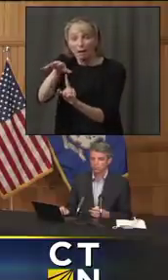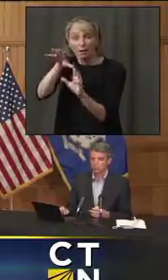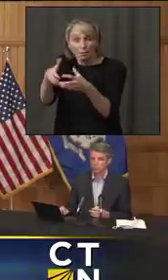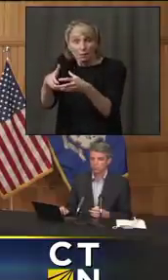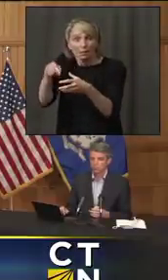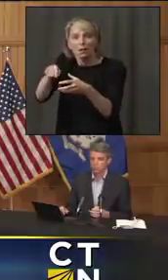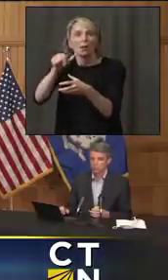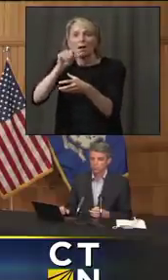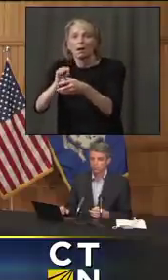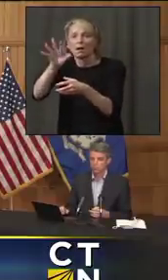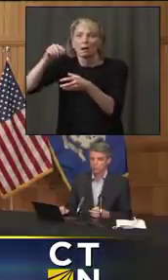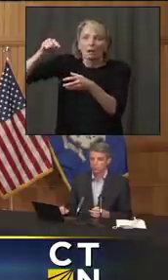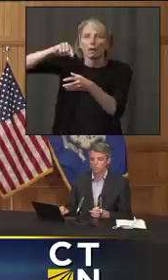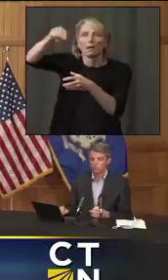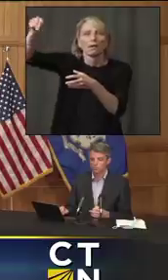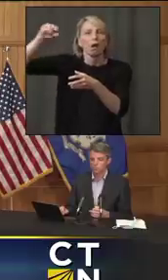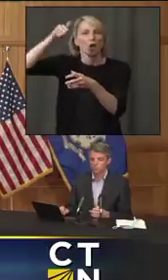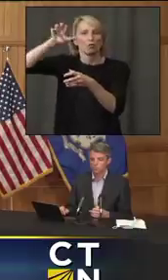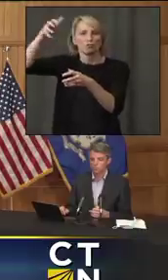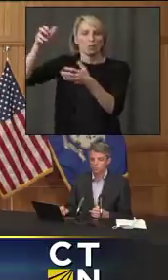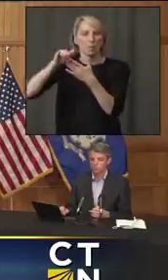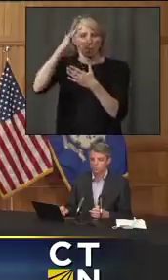The Associated Press.